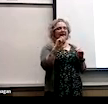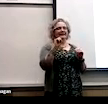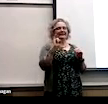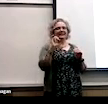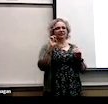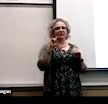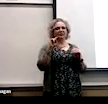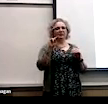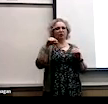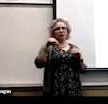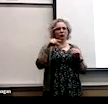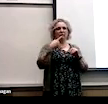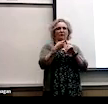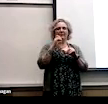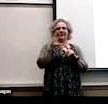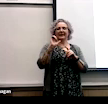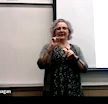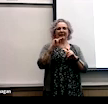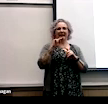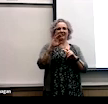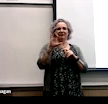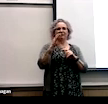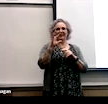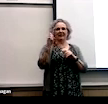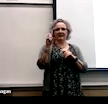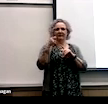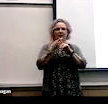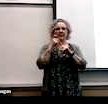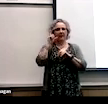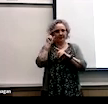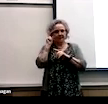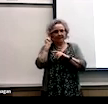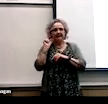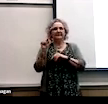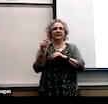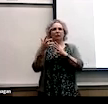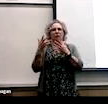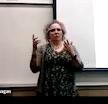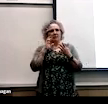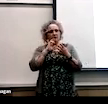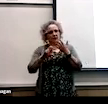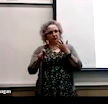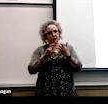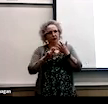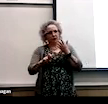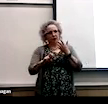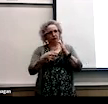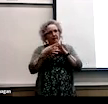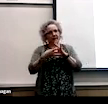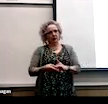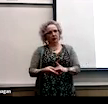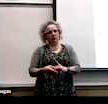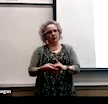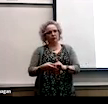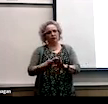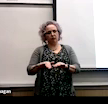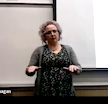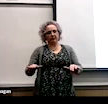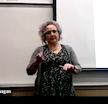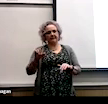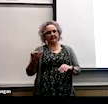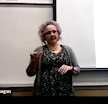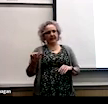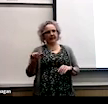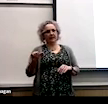from the Kill and Child website, which is a Canadian group in Hamilton that does a lot of research on childhood disability. It is